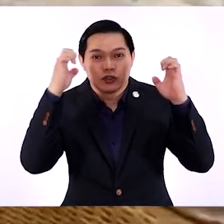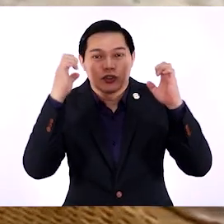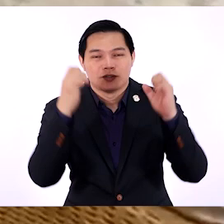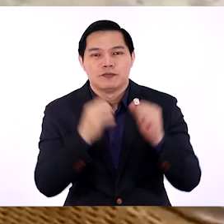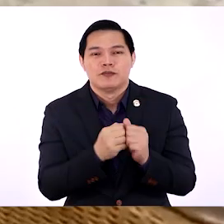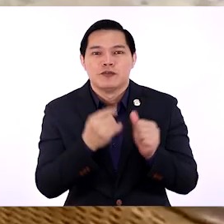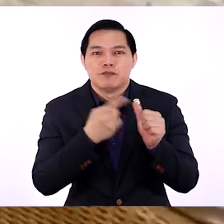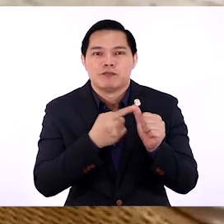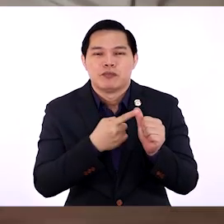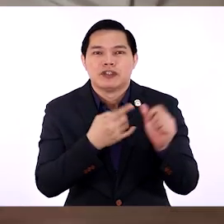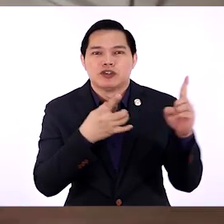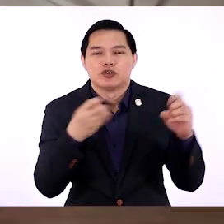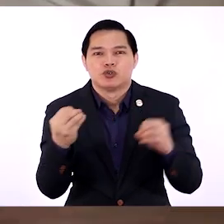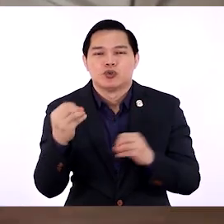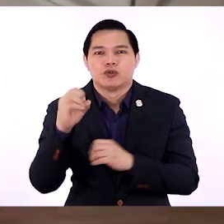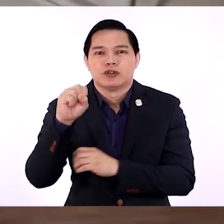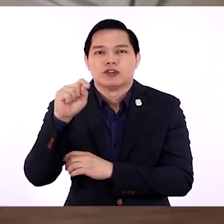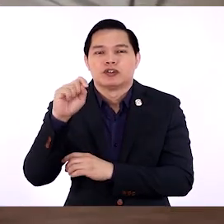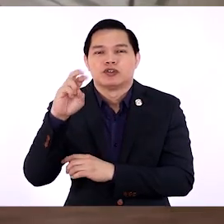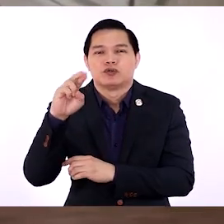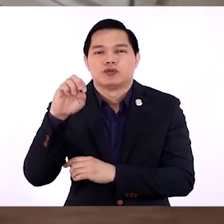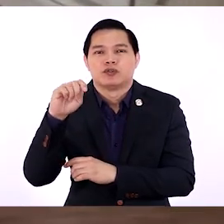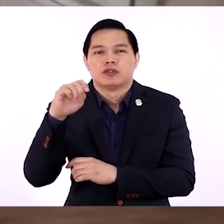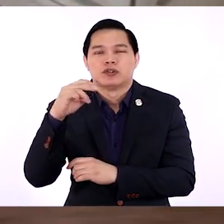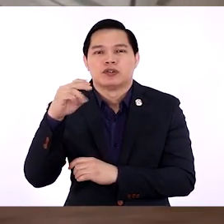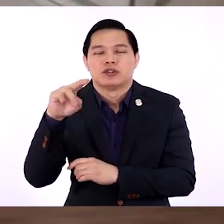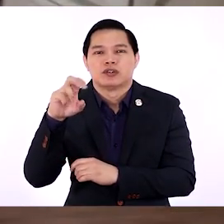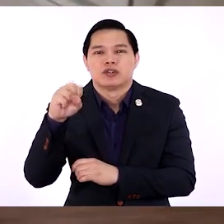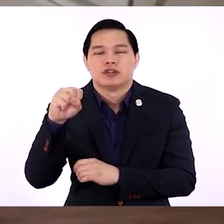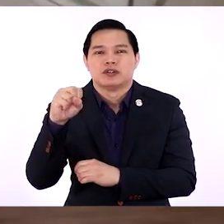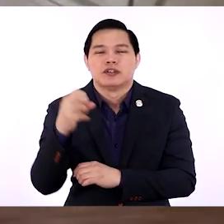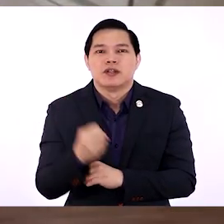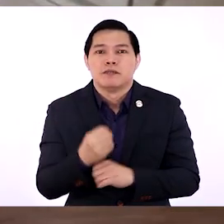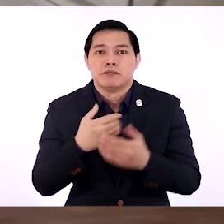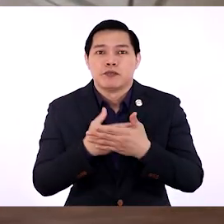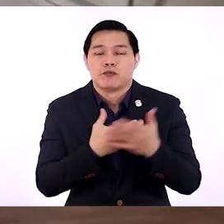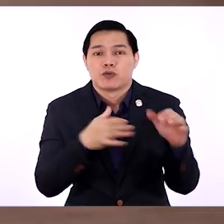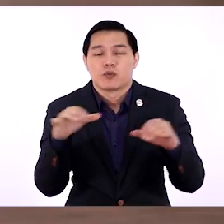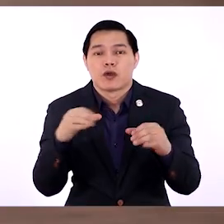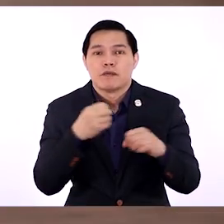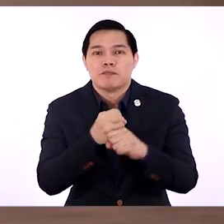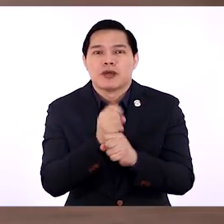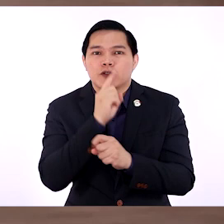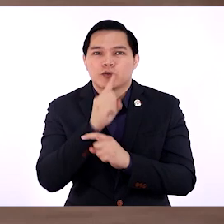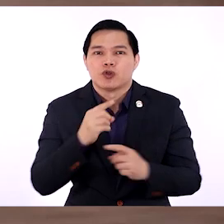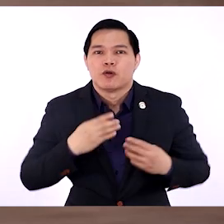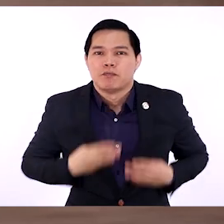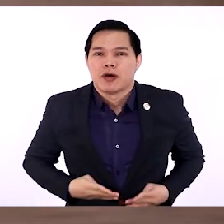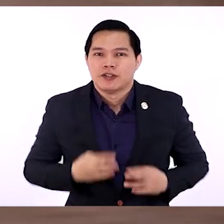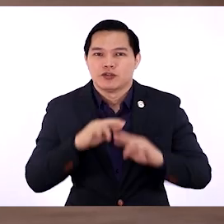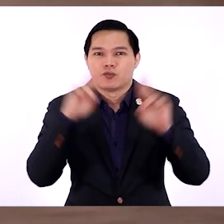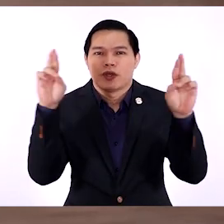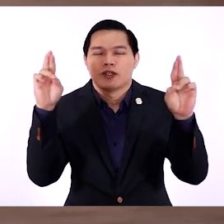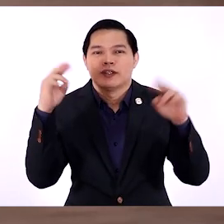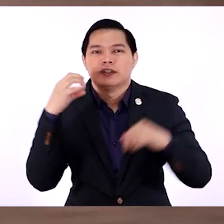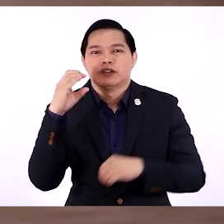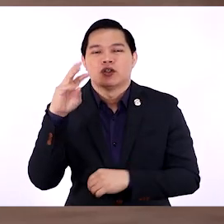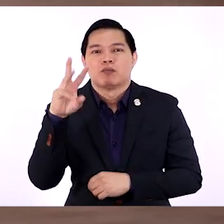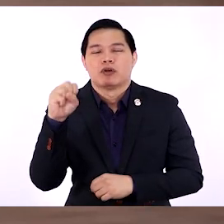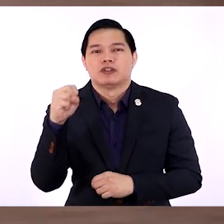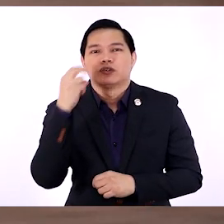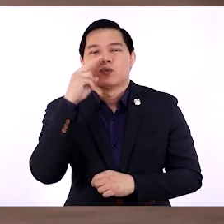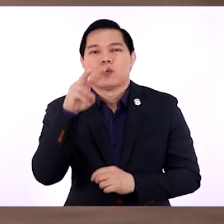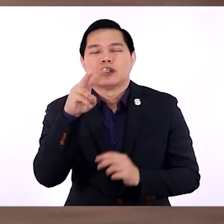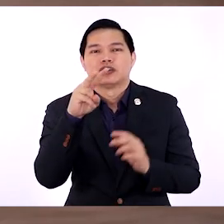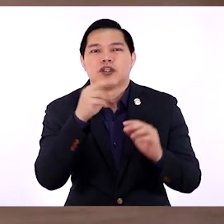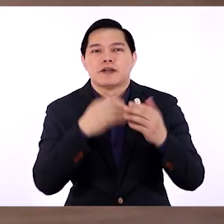conducted a series of stretches before working out to make sure that they are ready. Then, the CWS members watched a series of